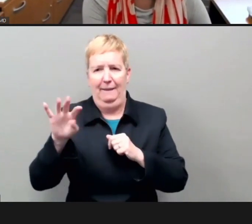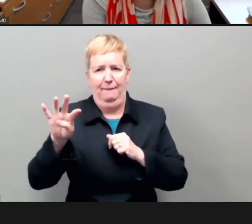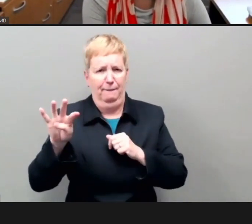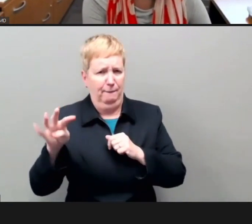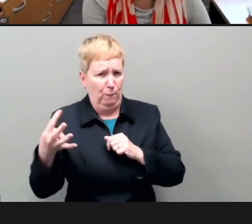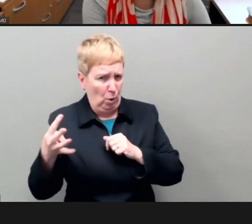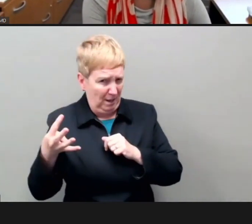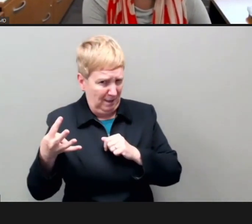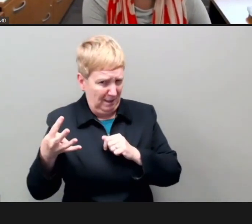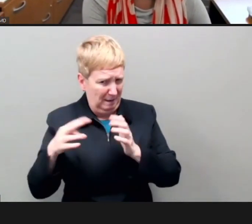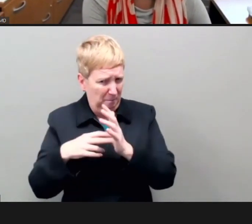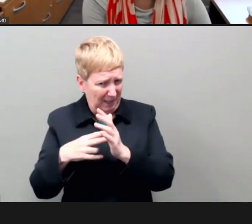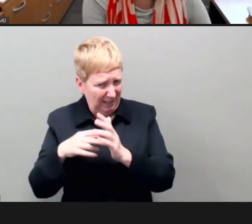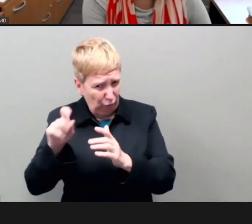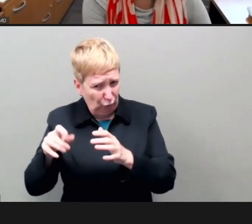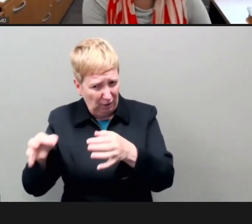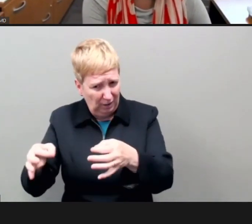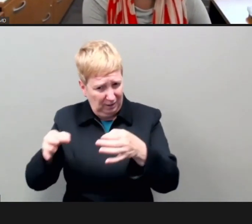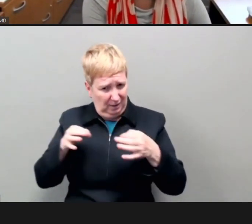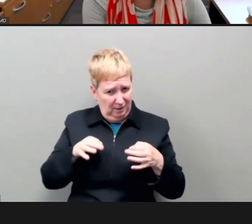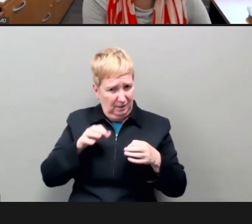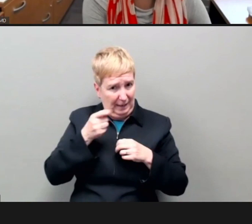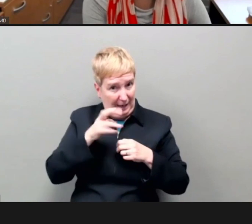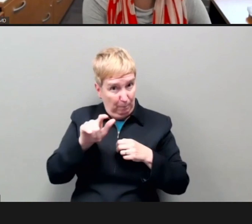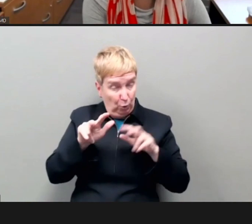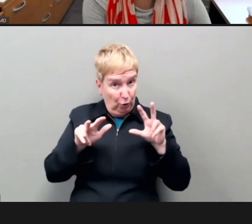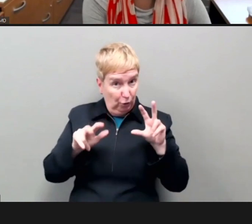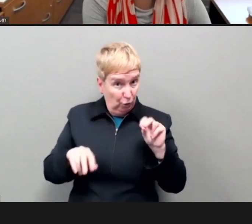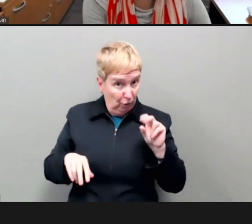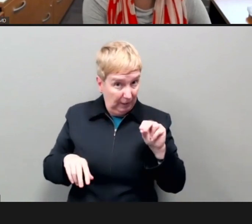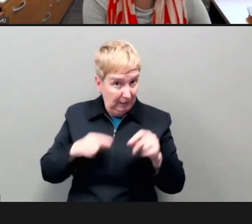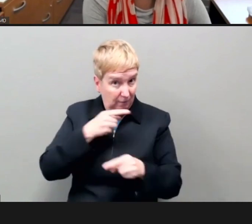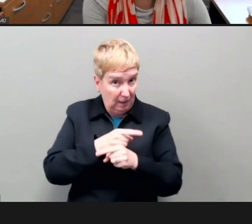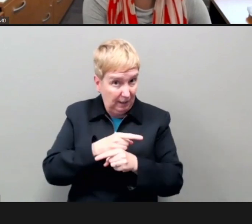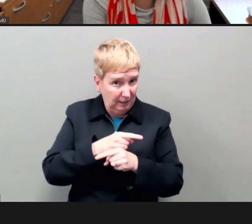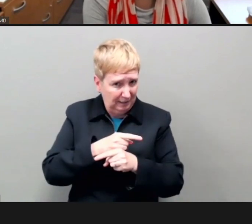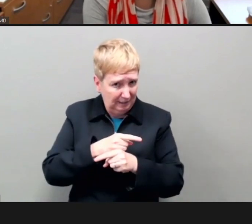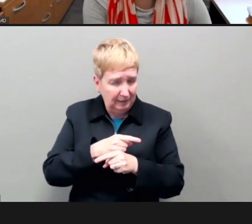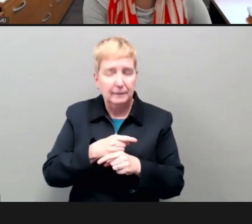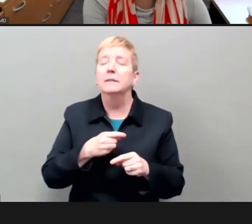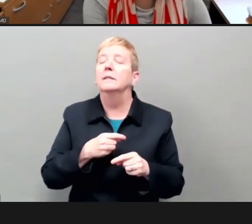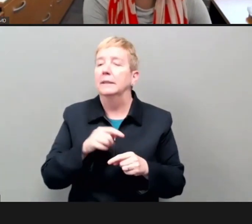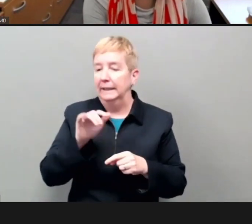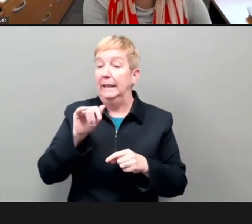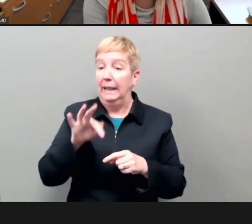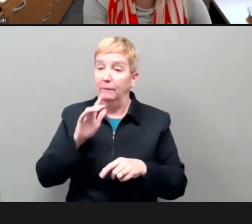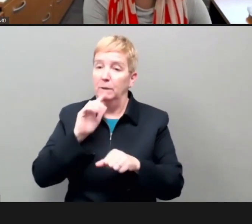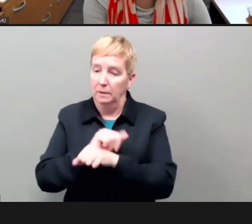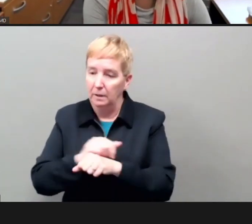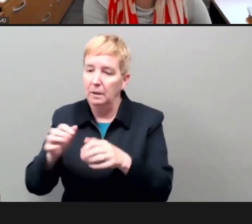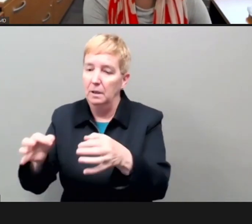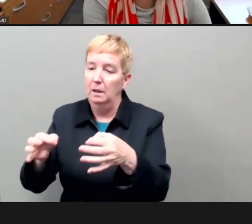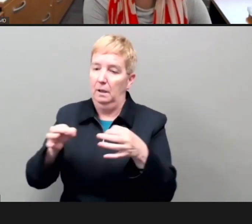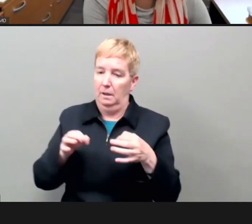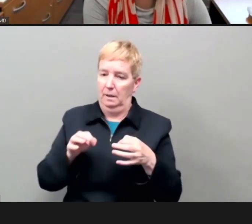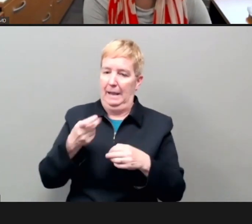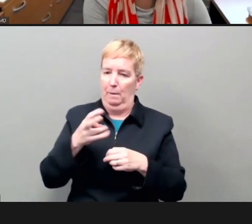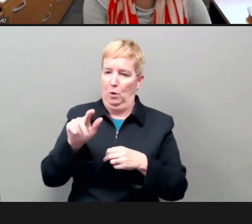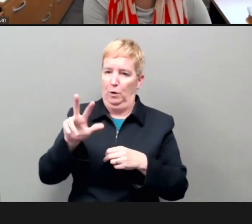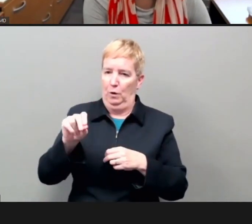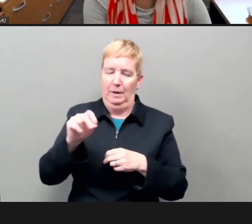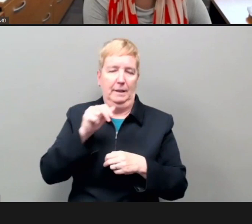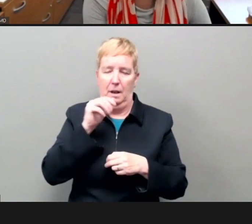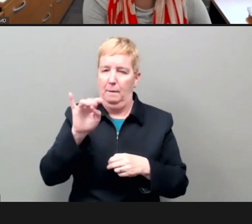should read April 30th. Is that correct? And then in that hypothetical